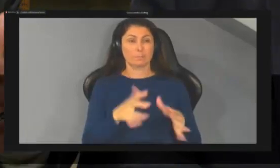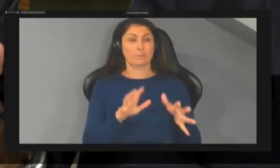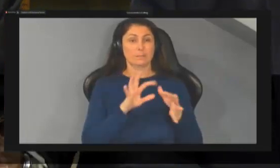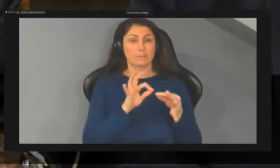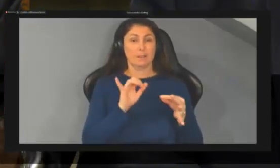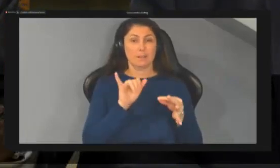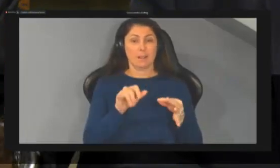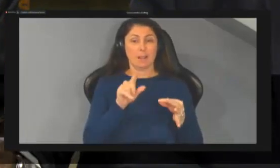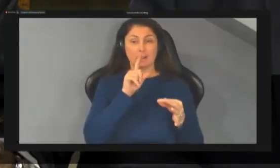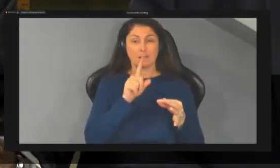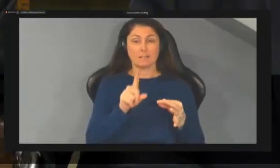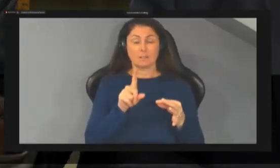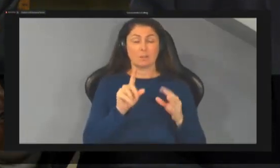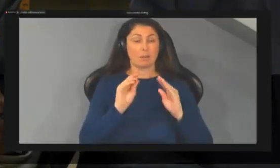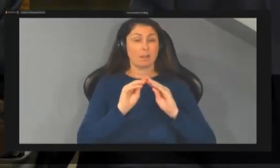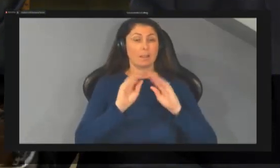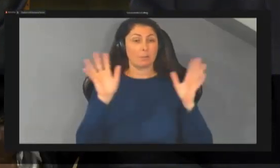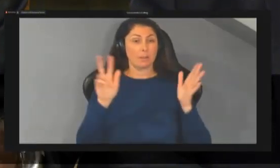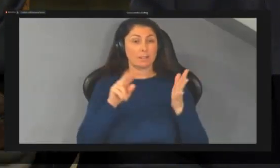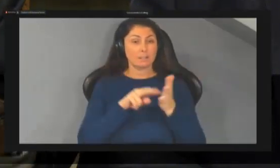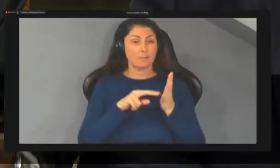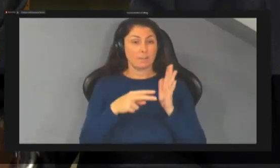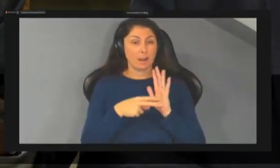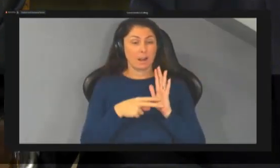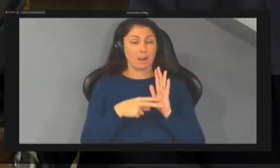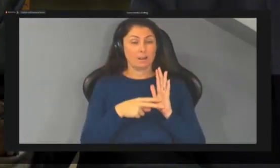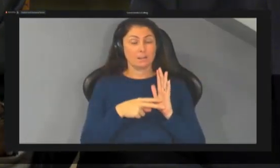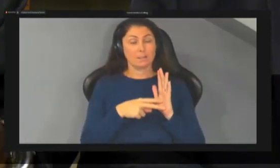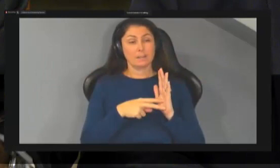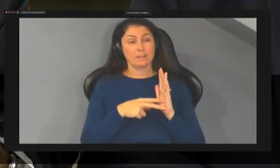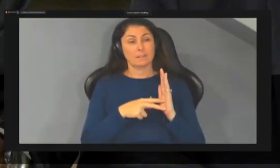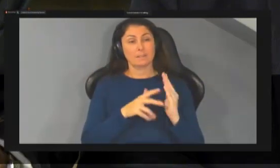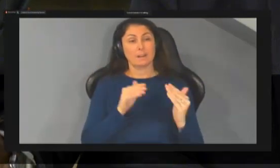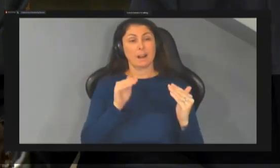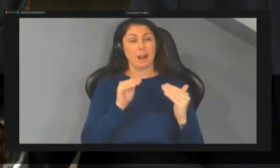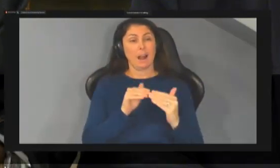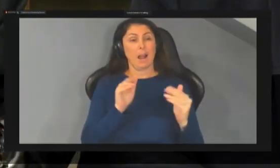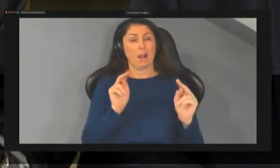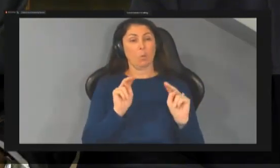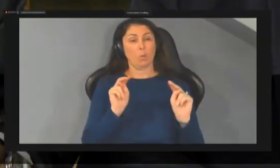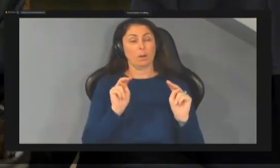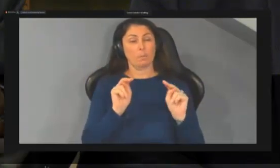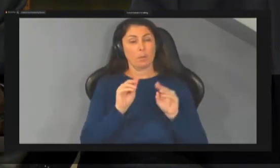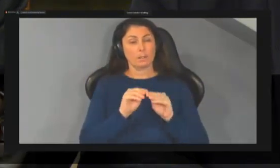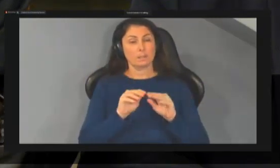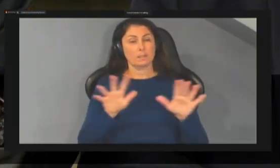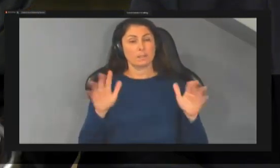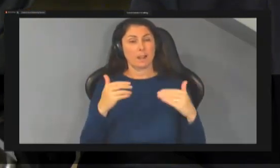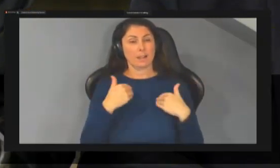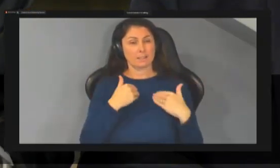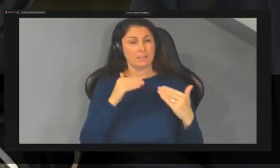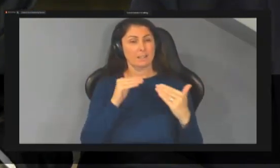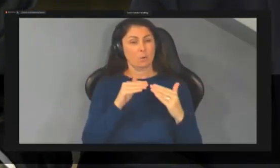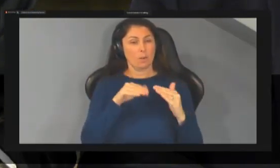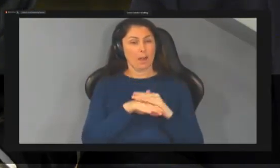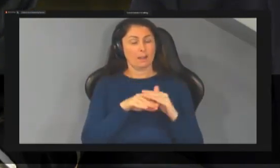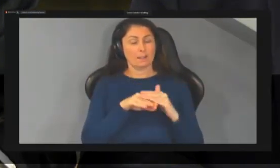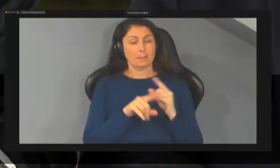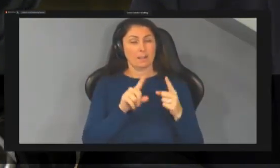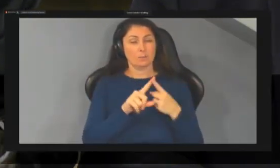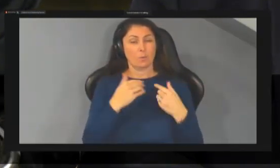there's a clearly defined equitable distribution that every member has equal access to have his or